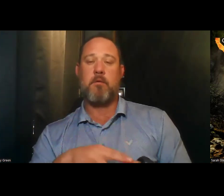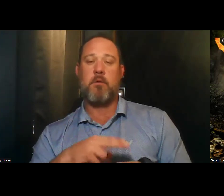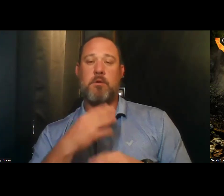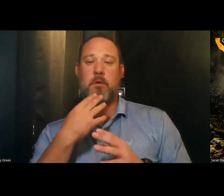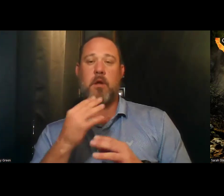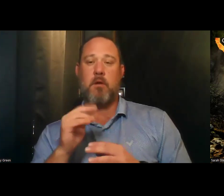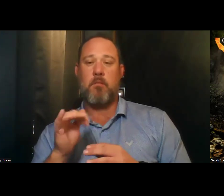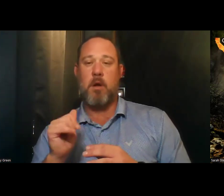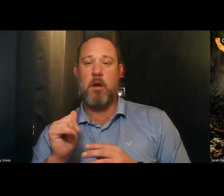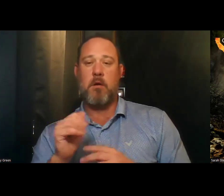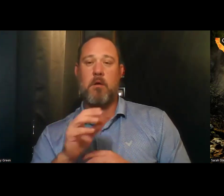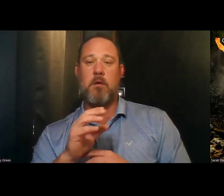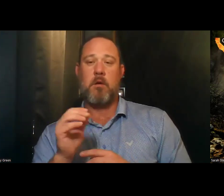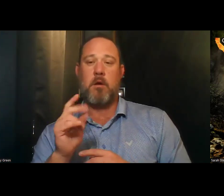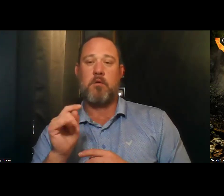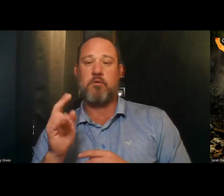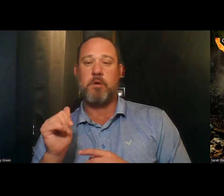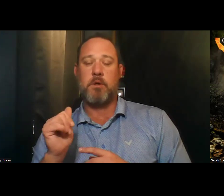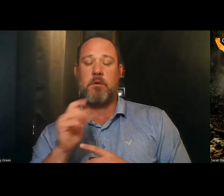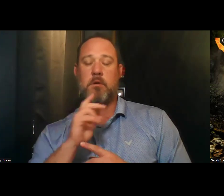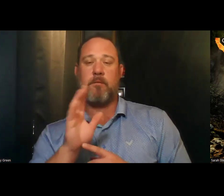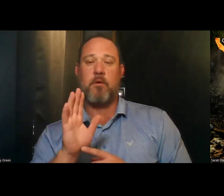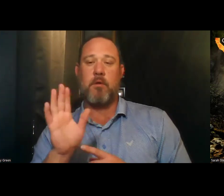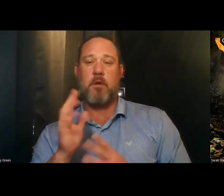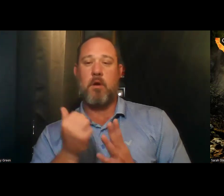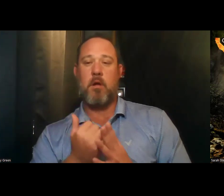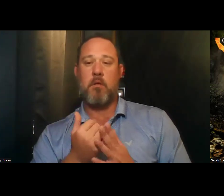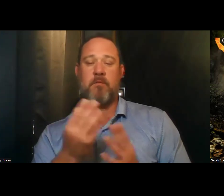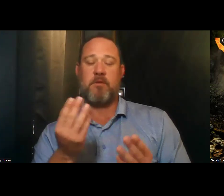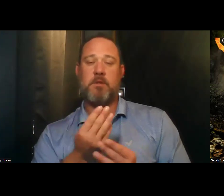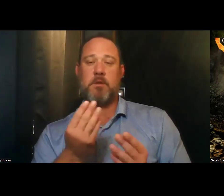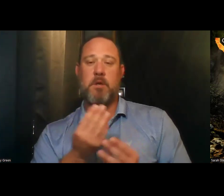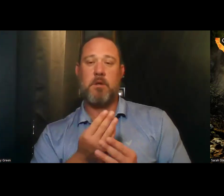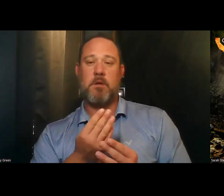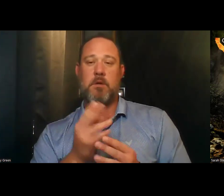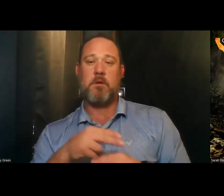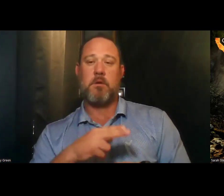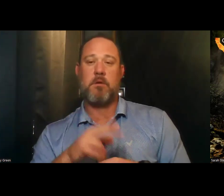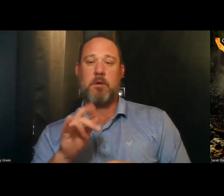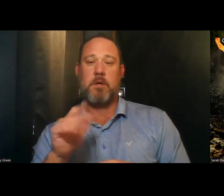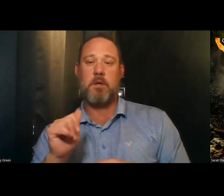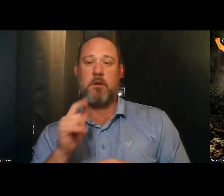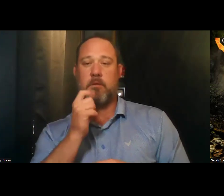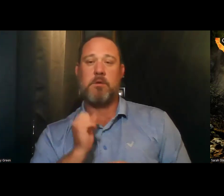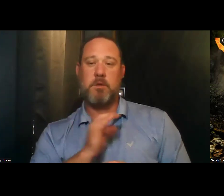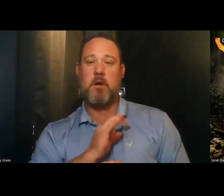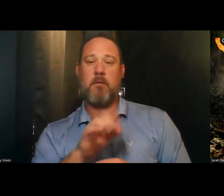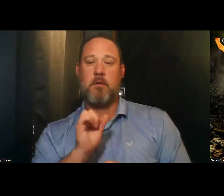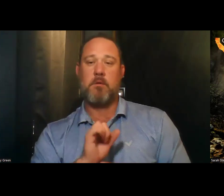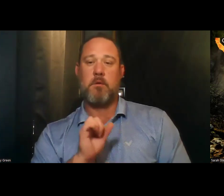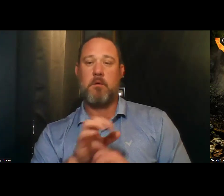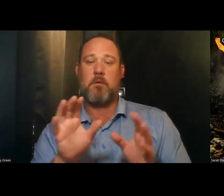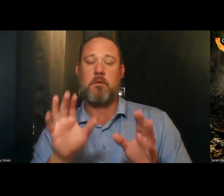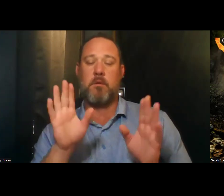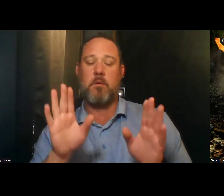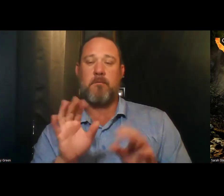thank you to Maya and Trina for their help in facilitating, and of course to Yia for staffing this work and just doing such